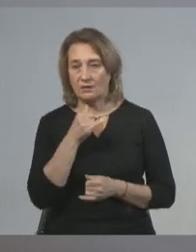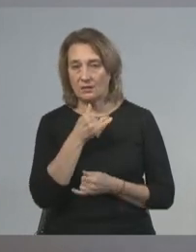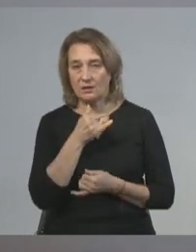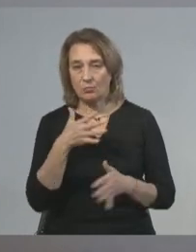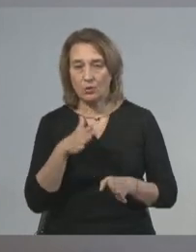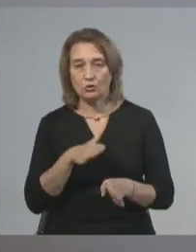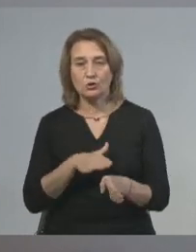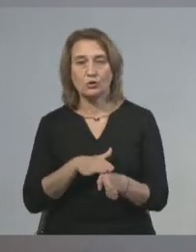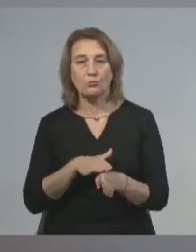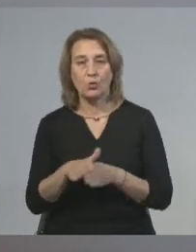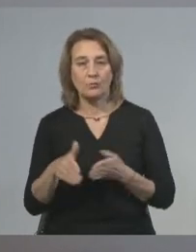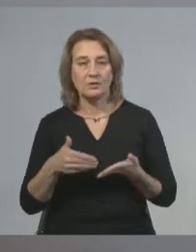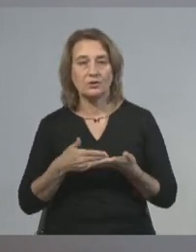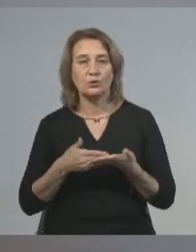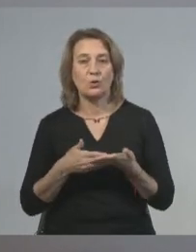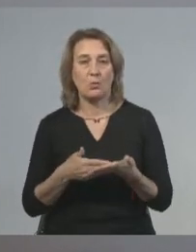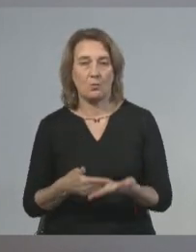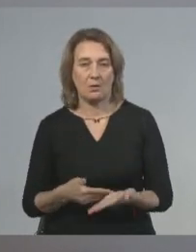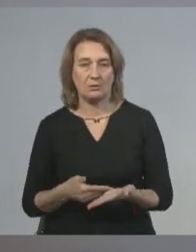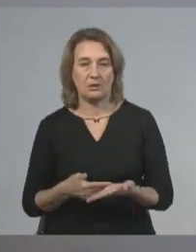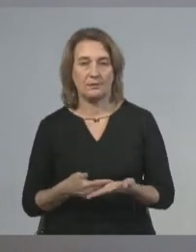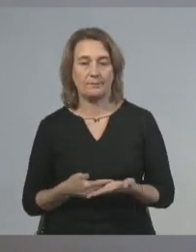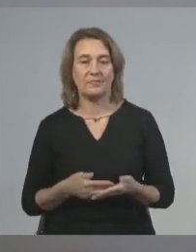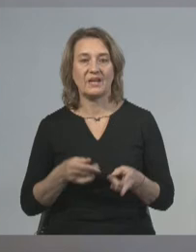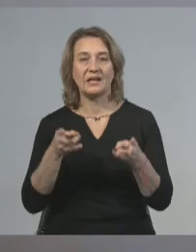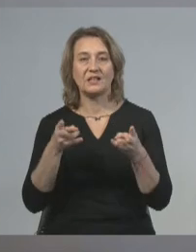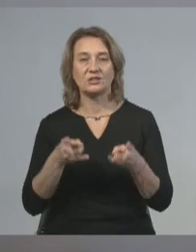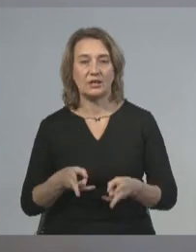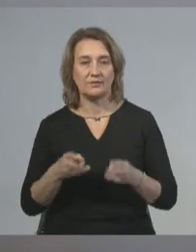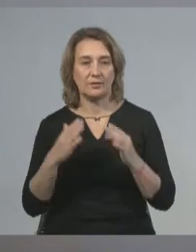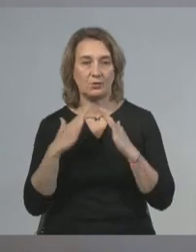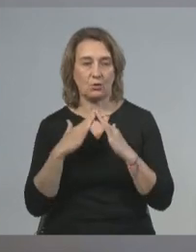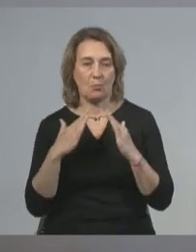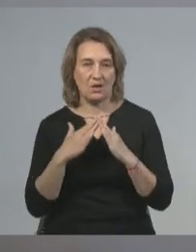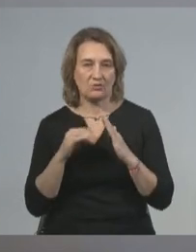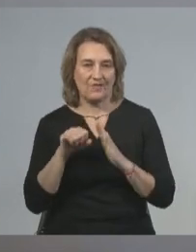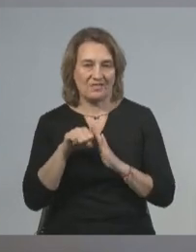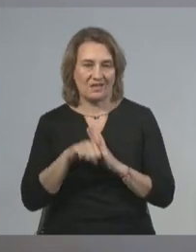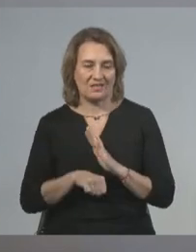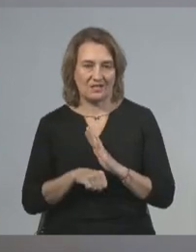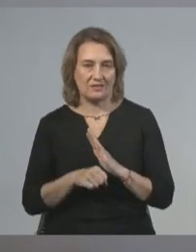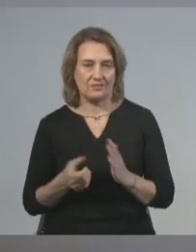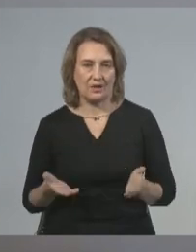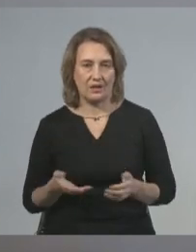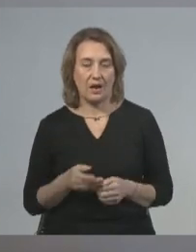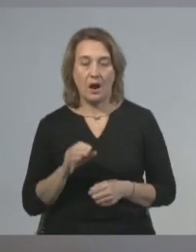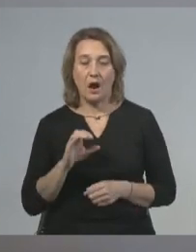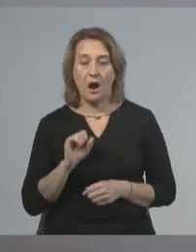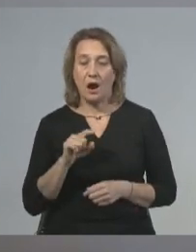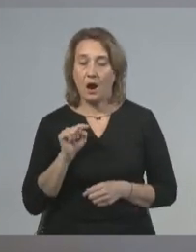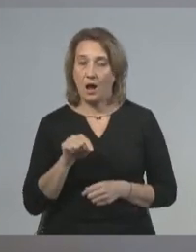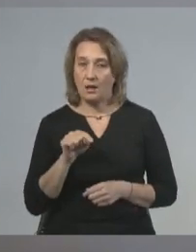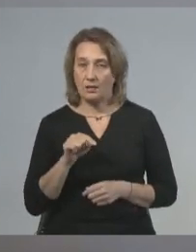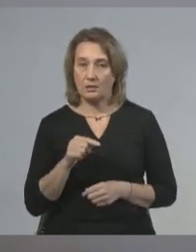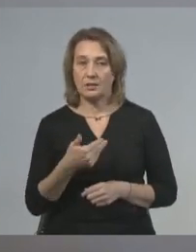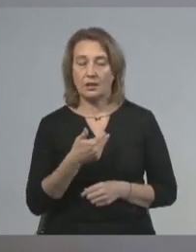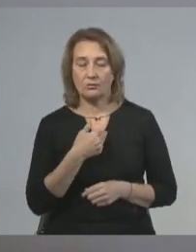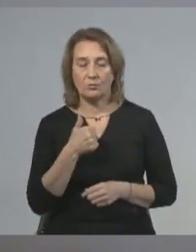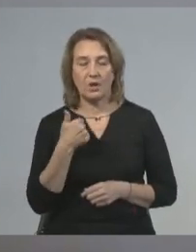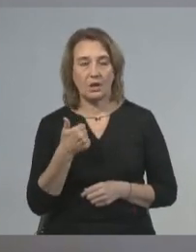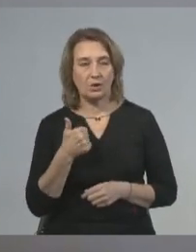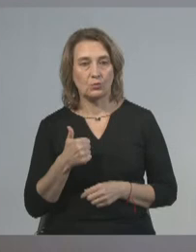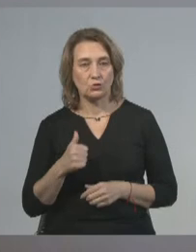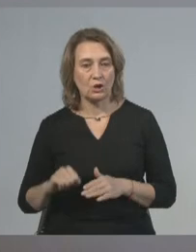uh domestic violence of gender-based violence disappear but probably this is also a great platform to share some experience and to find